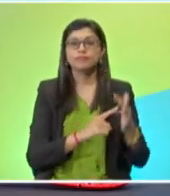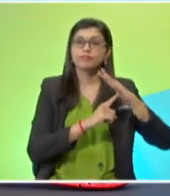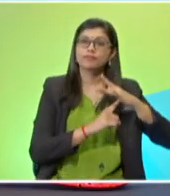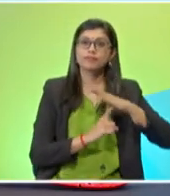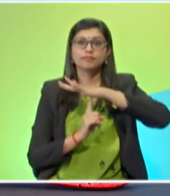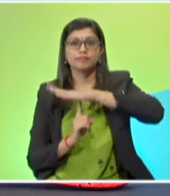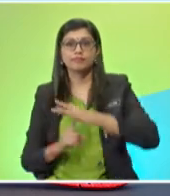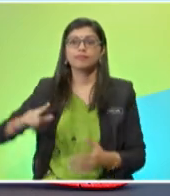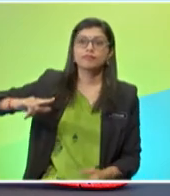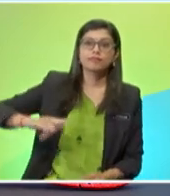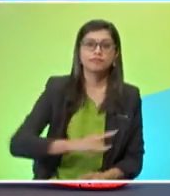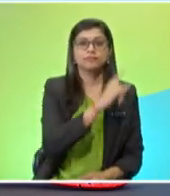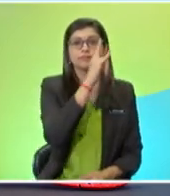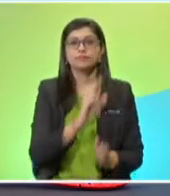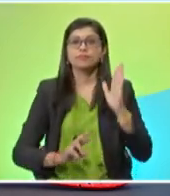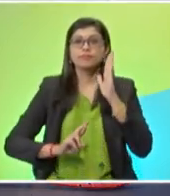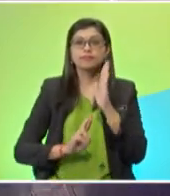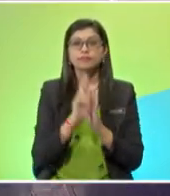aeroplane, helicopter, helicopter, an